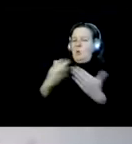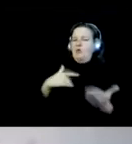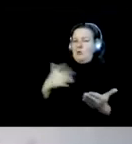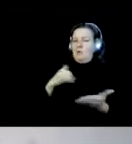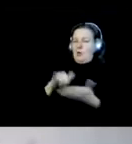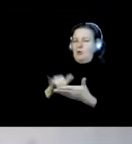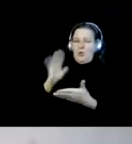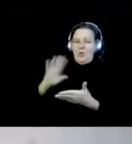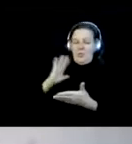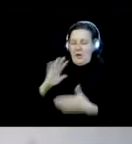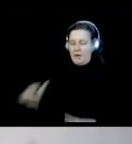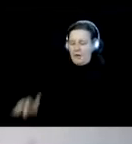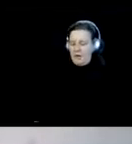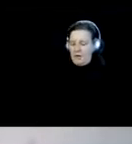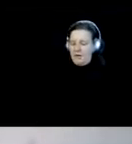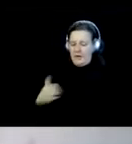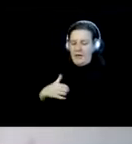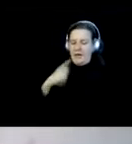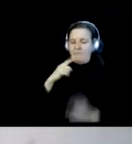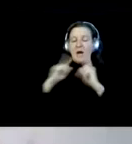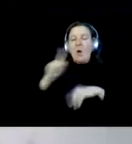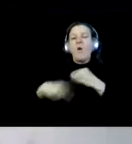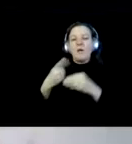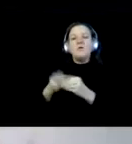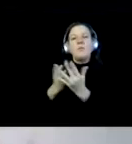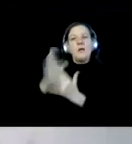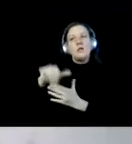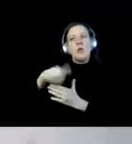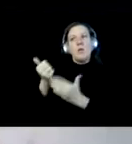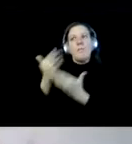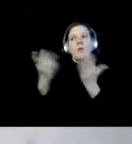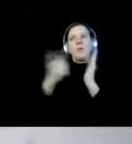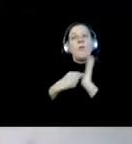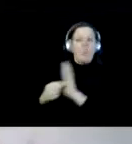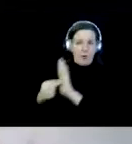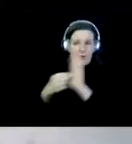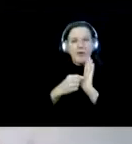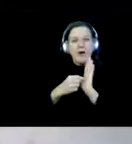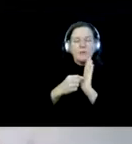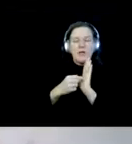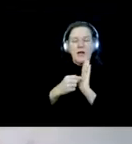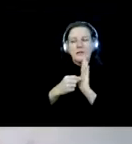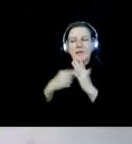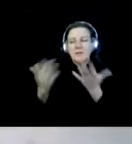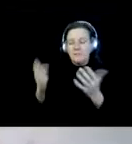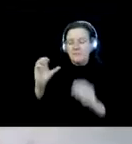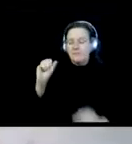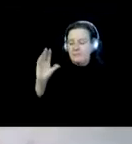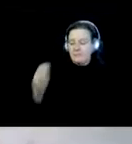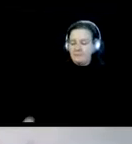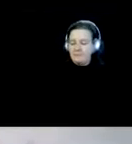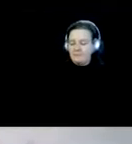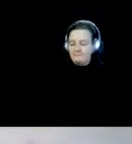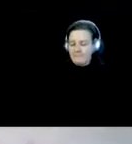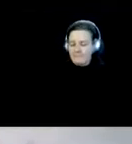I wanted to be able to talk about through other objects. And so, yeah, in the end, the film